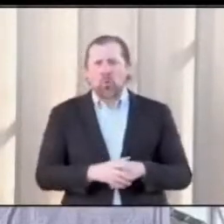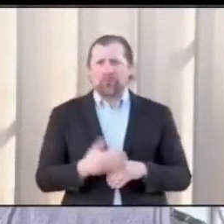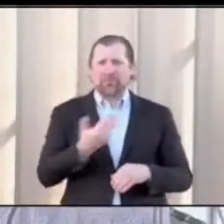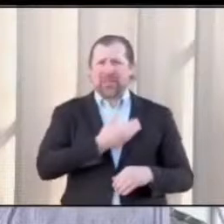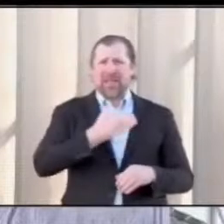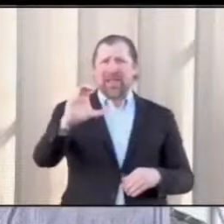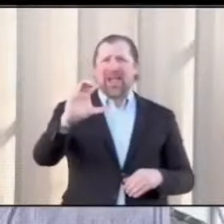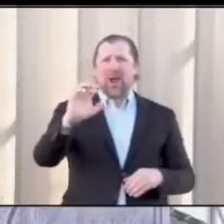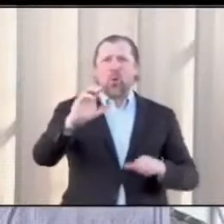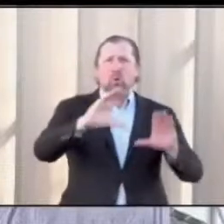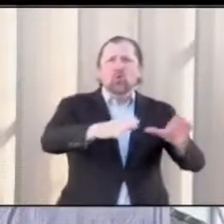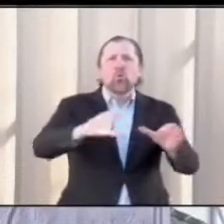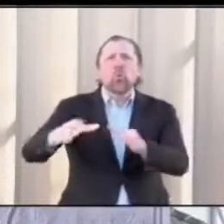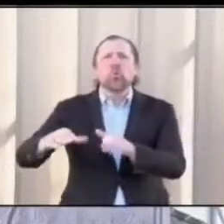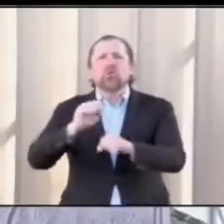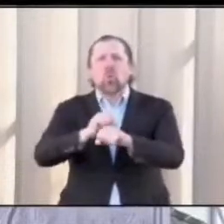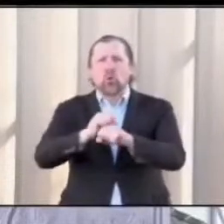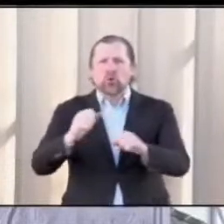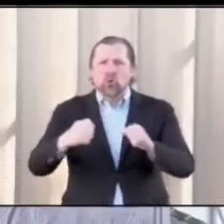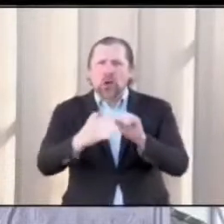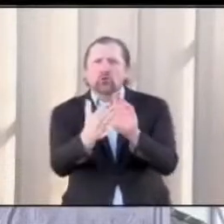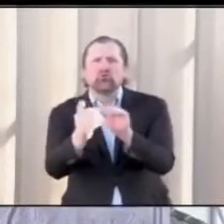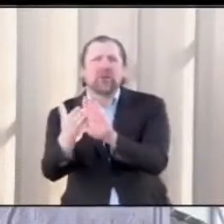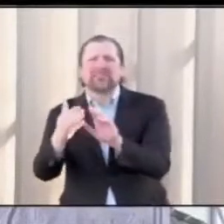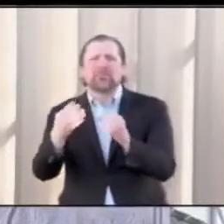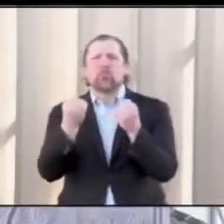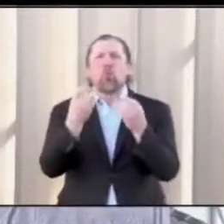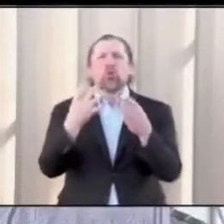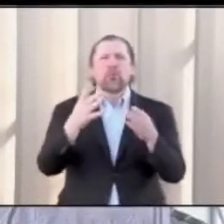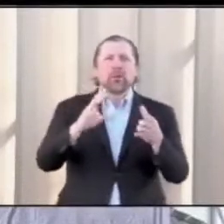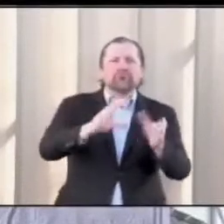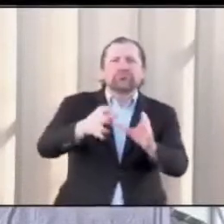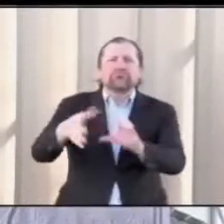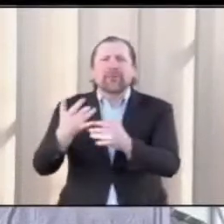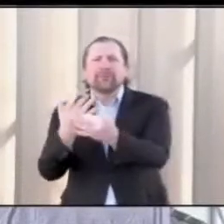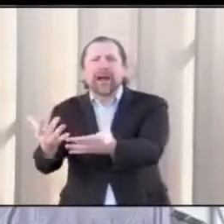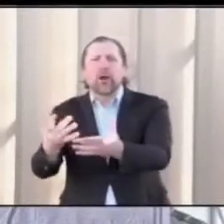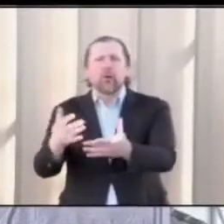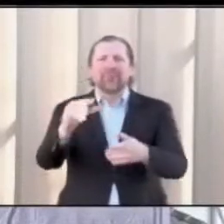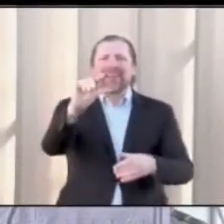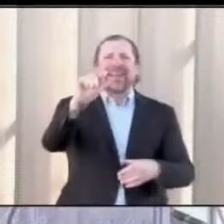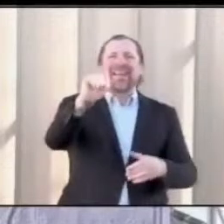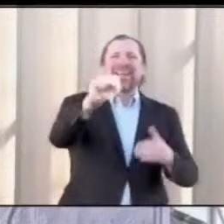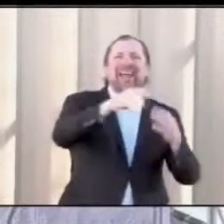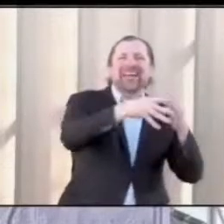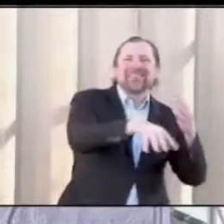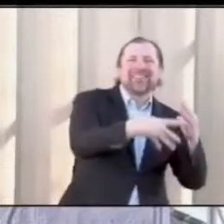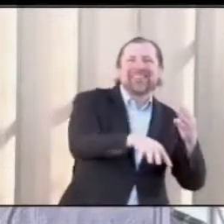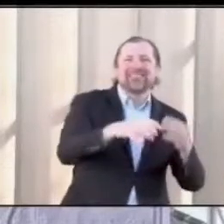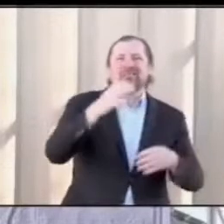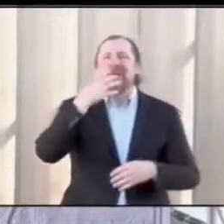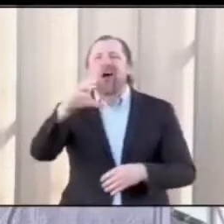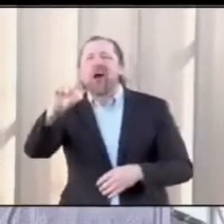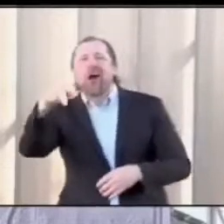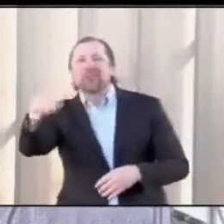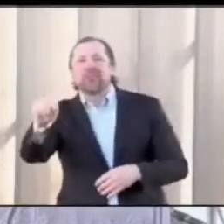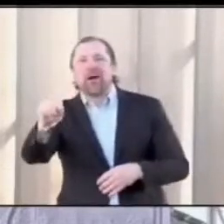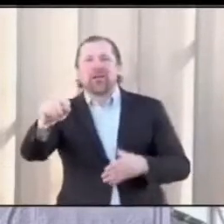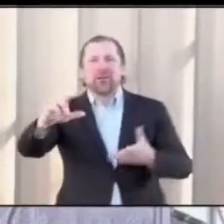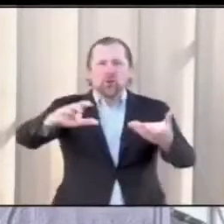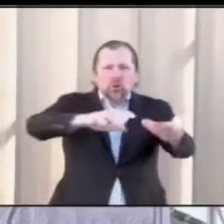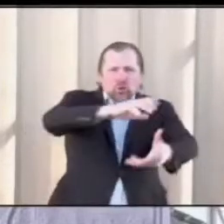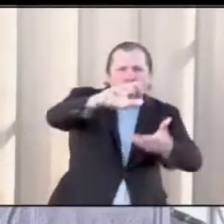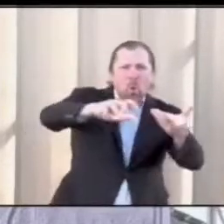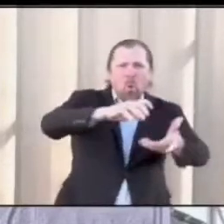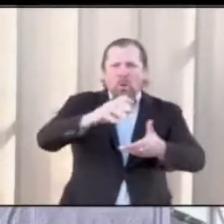are continuing their critical work to address multiple hazards in the affected area, such as gas leaks, hot spots, and smolders,